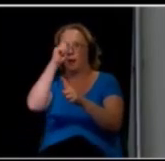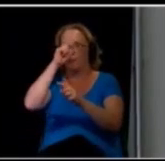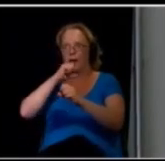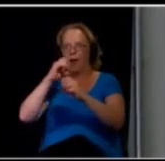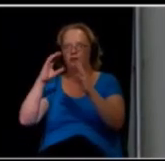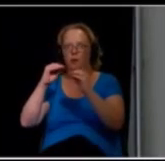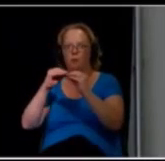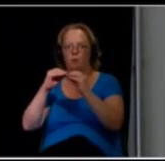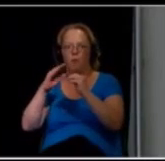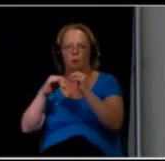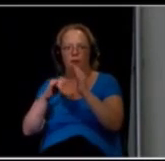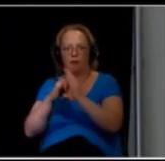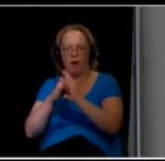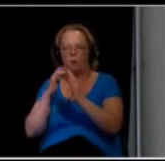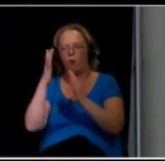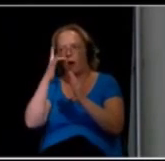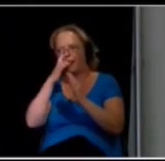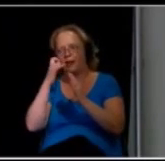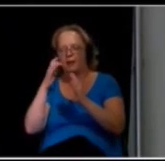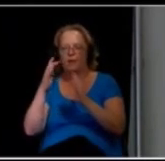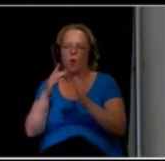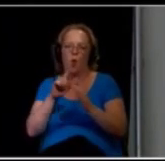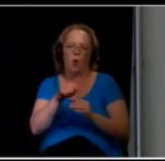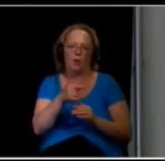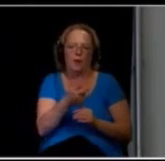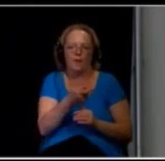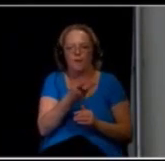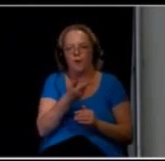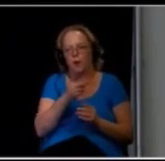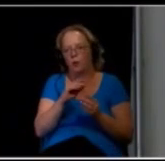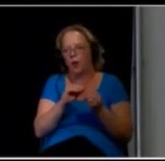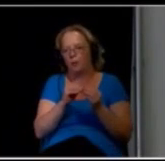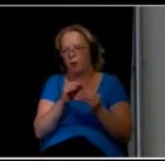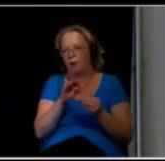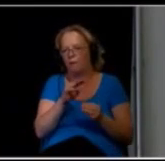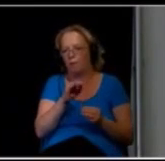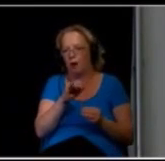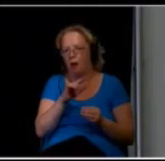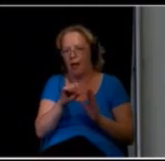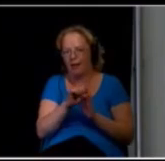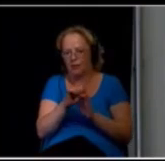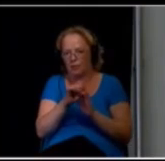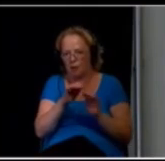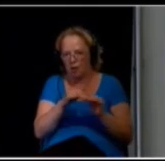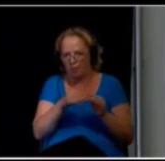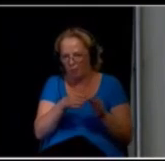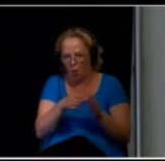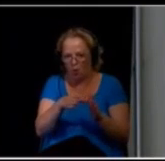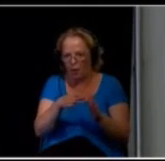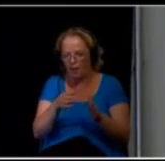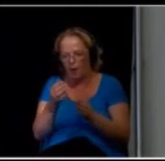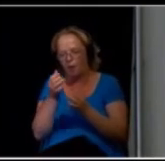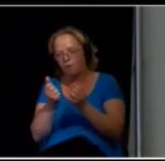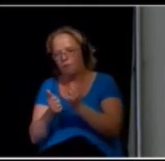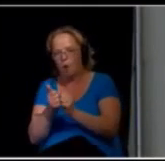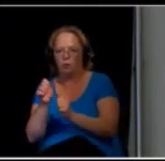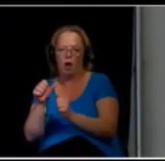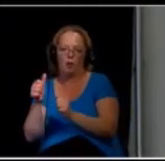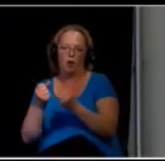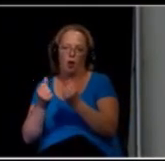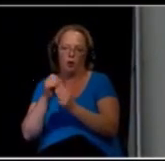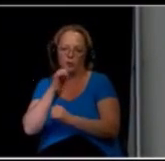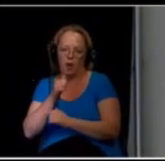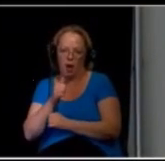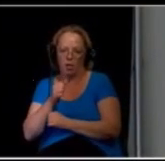because there's such a small number of Model S's on the road, and the vast majority of other cars are not Model S's. So you'd only be